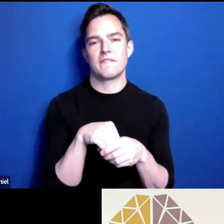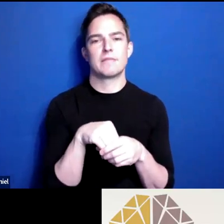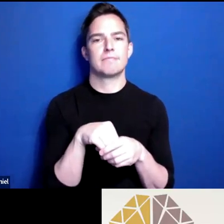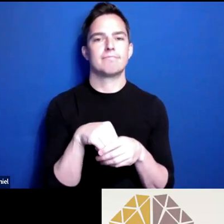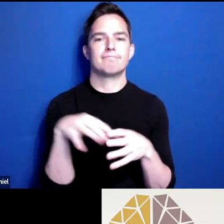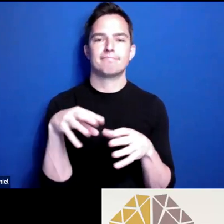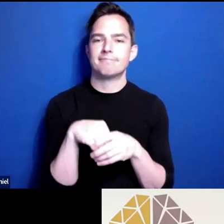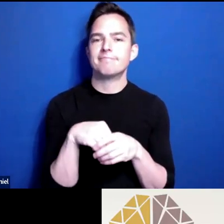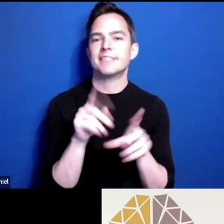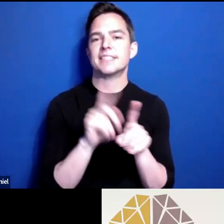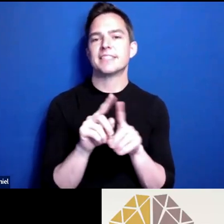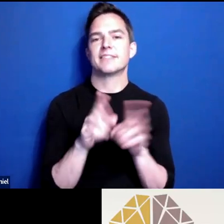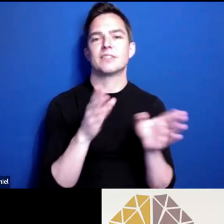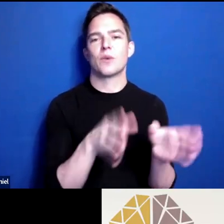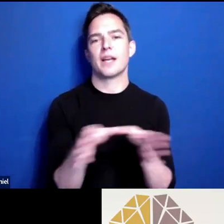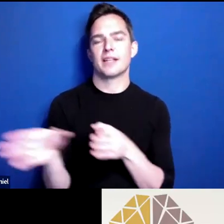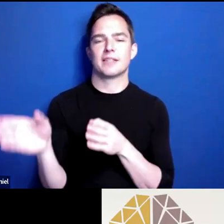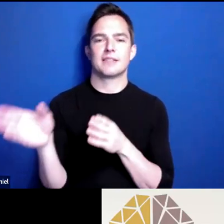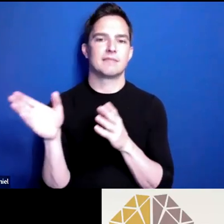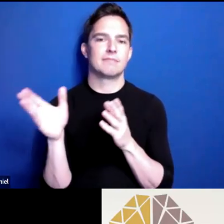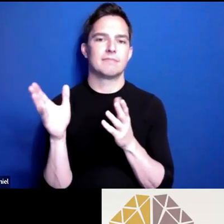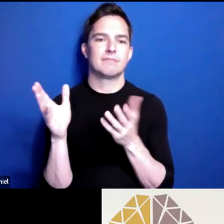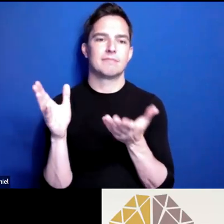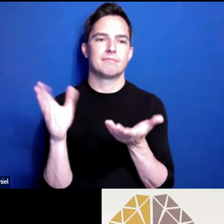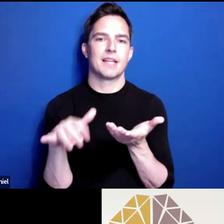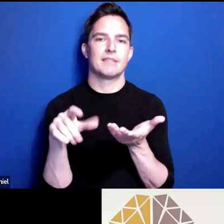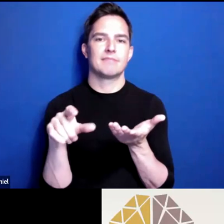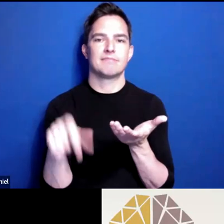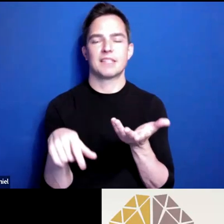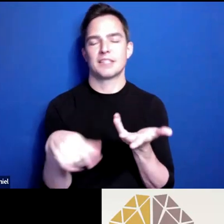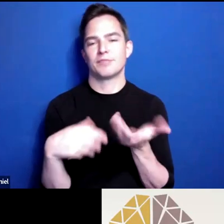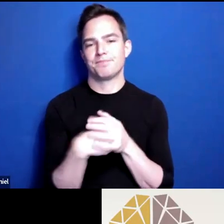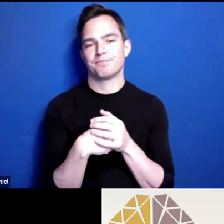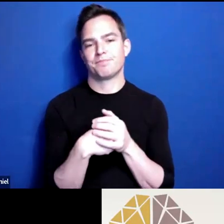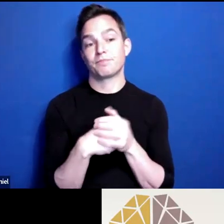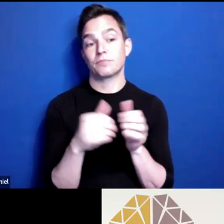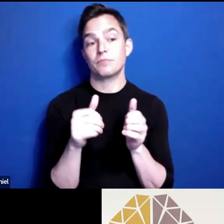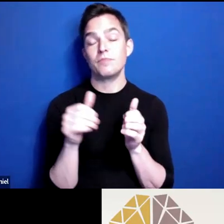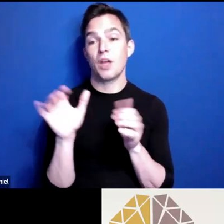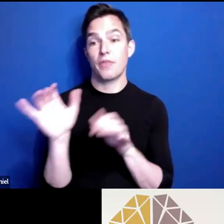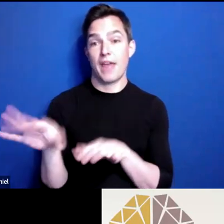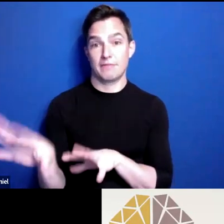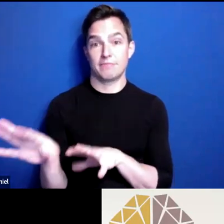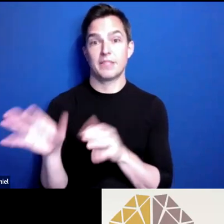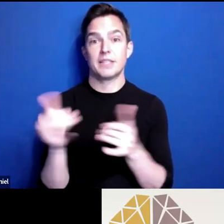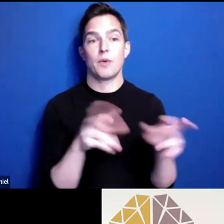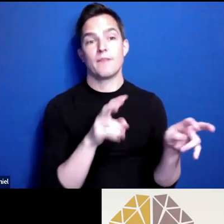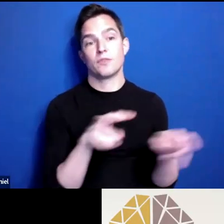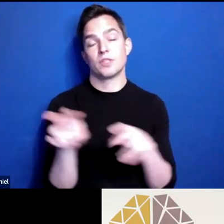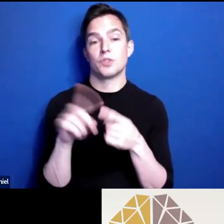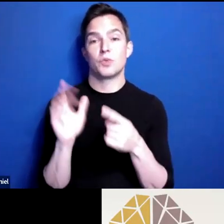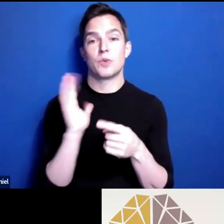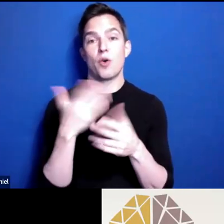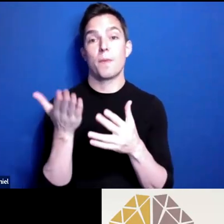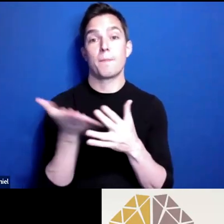participate in different ways that will be necessary. So with that, as we transition into our